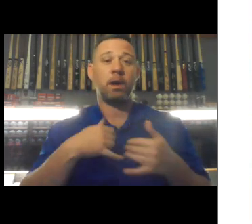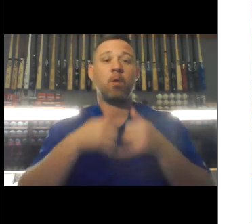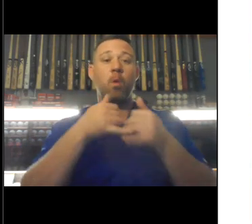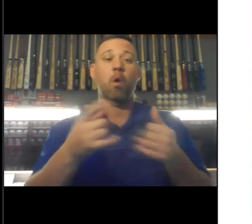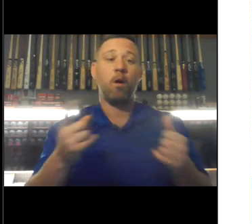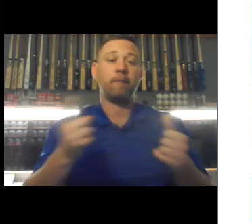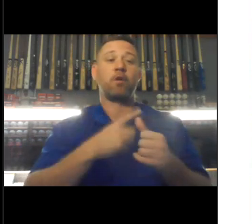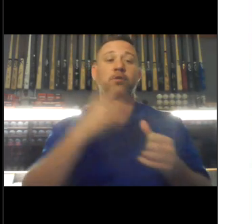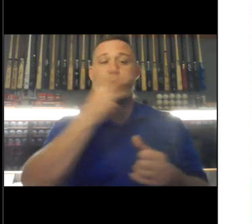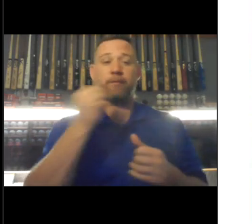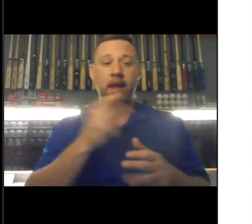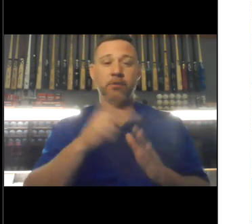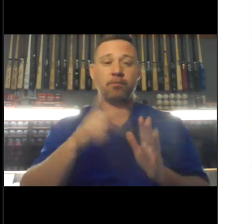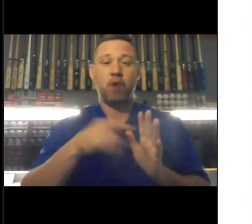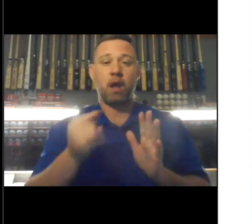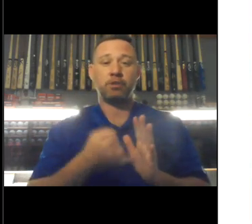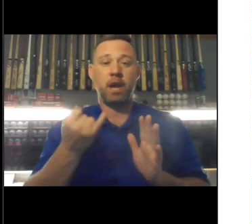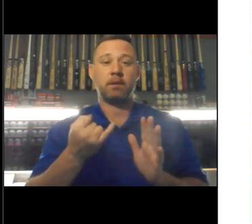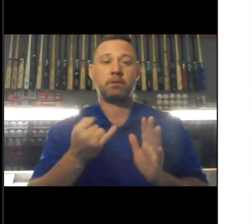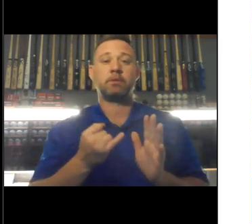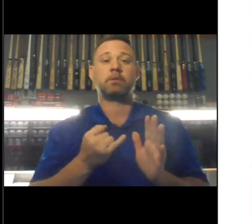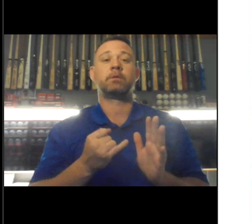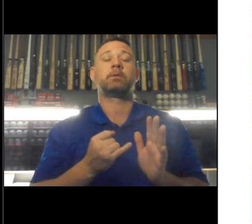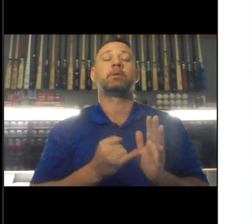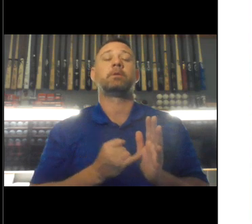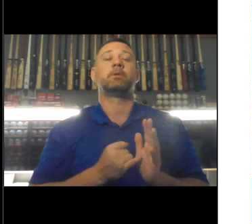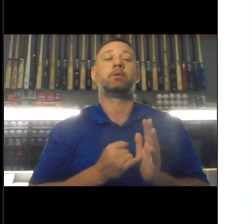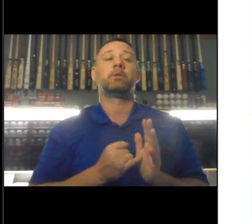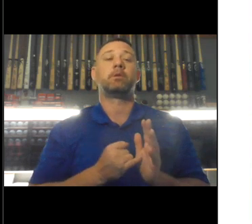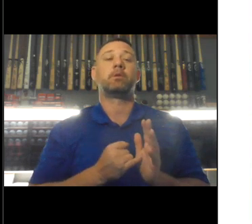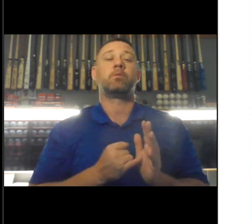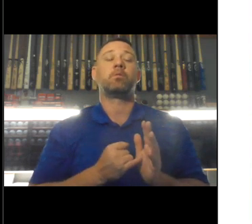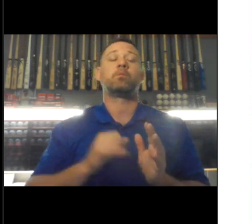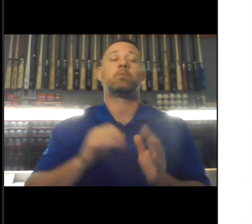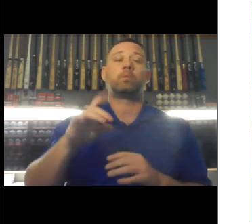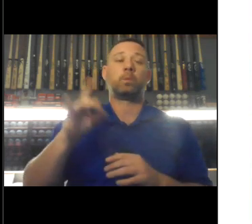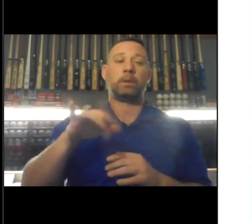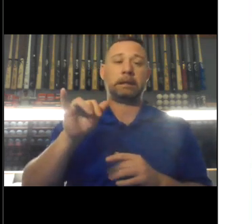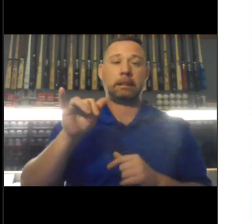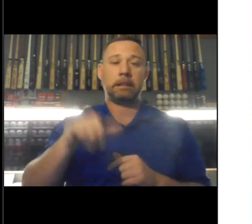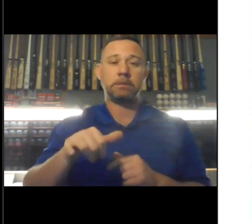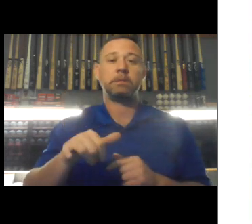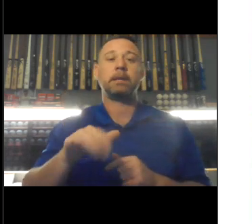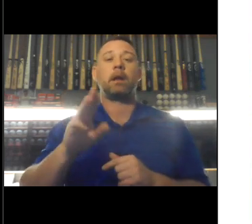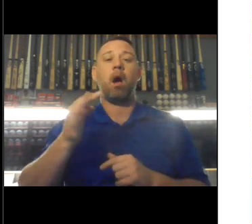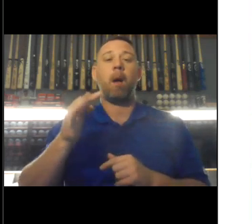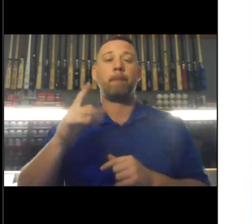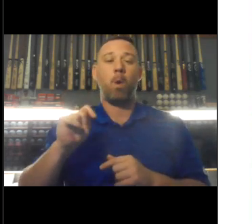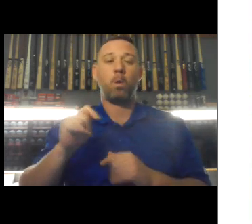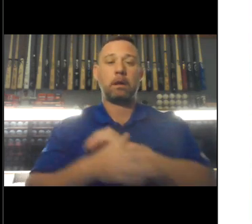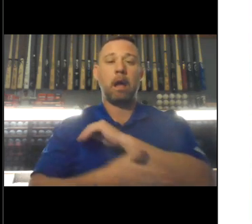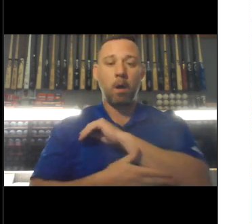state beautification project and broke ground on this in Humboldt County.